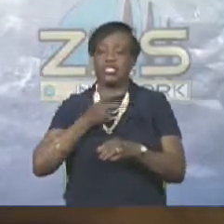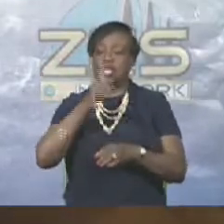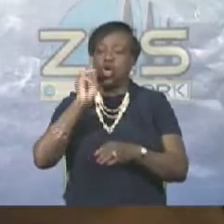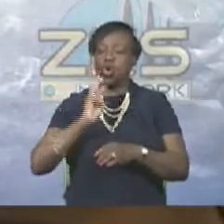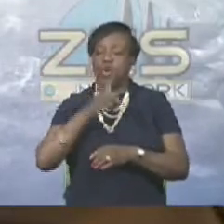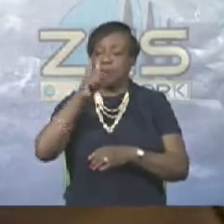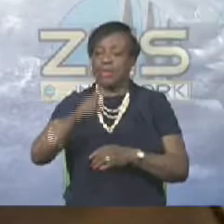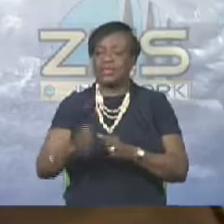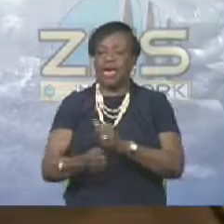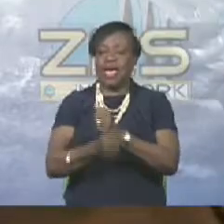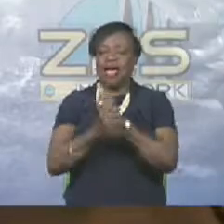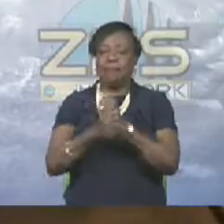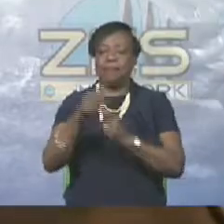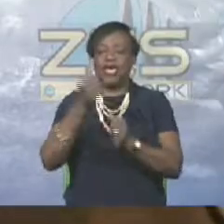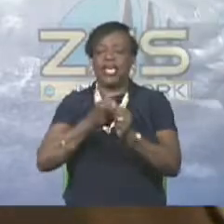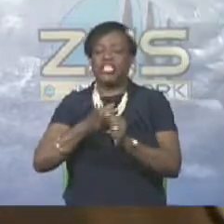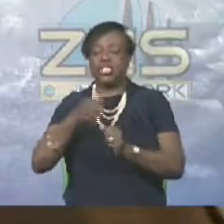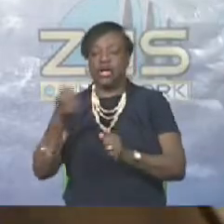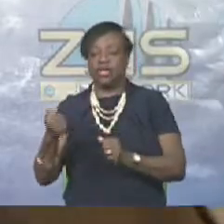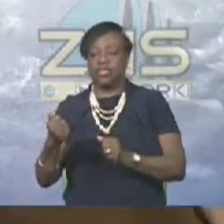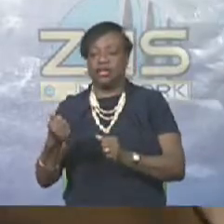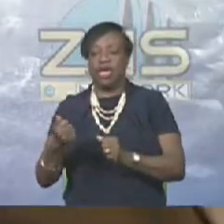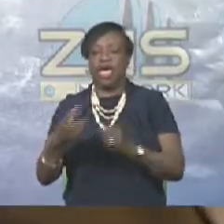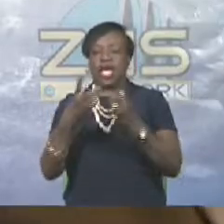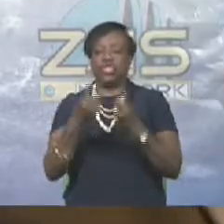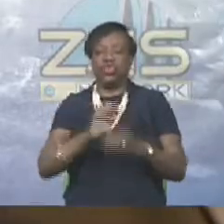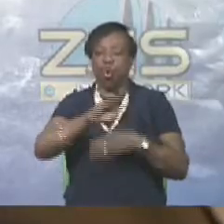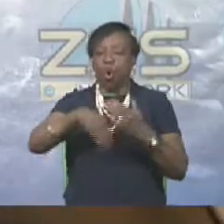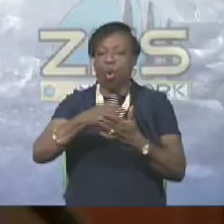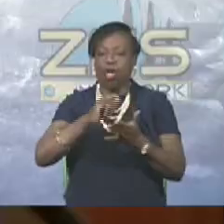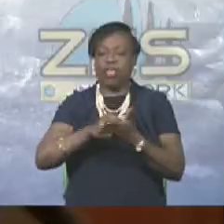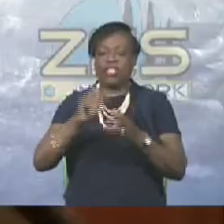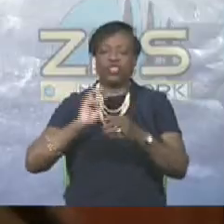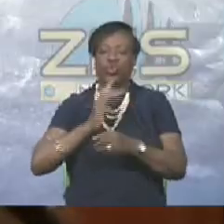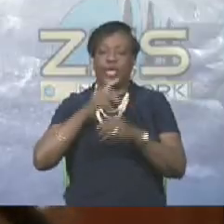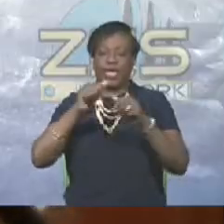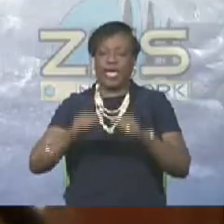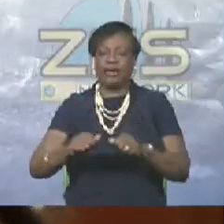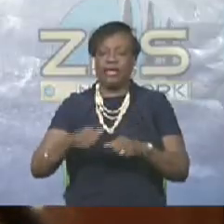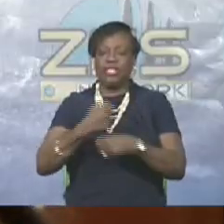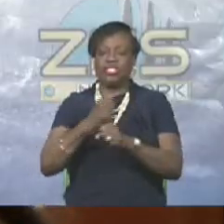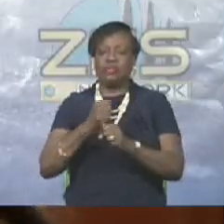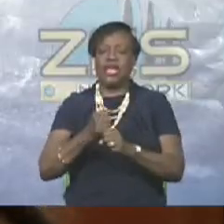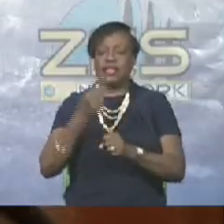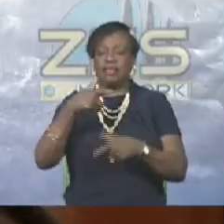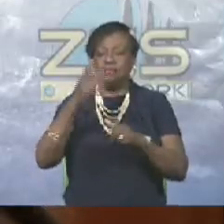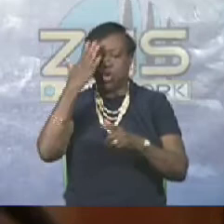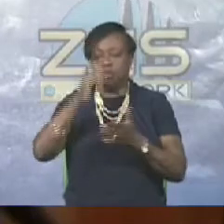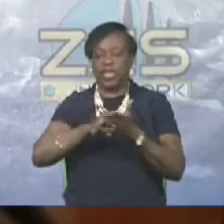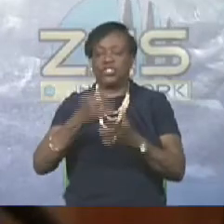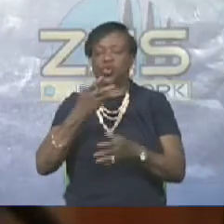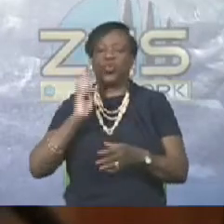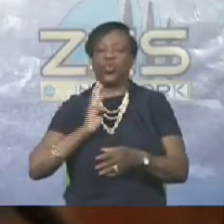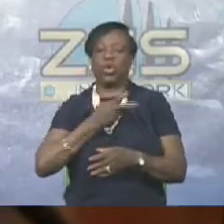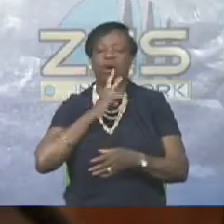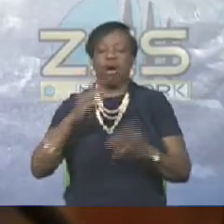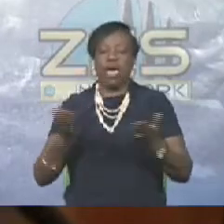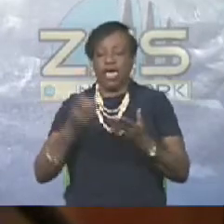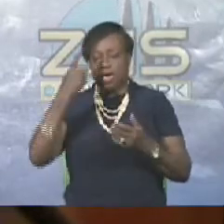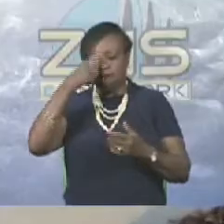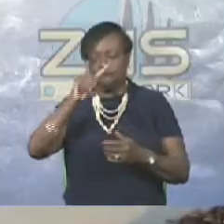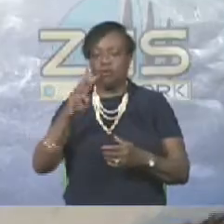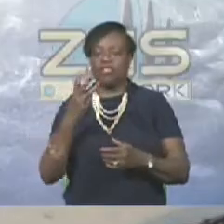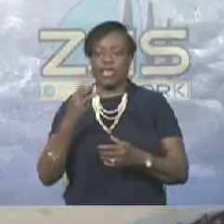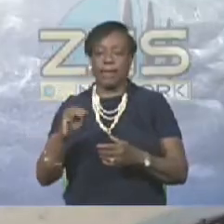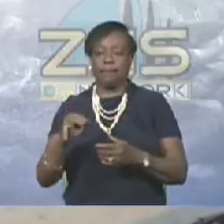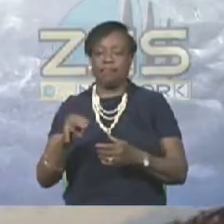need to do everything we can to make each other feel that we are there for them. Secretary General of Caricom, Edwin LaRoque, says the region must take a